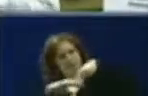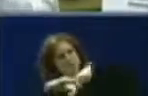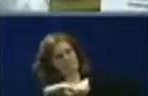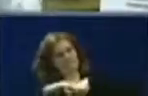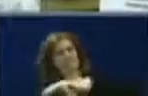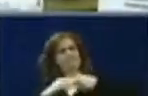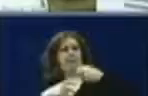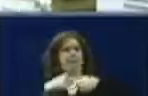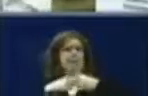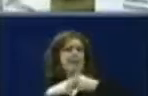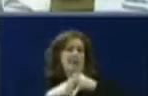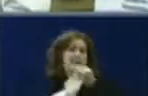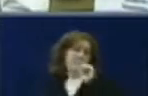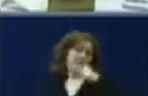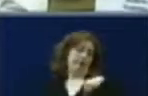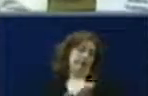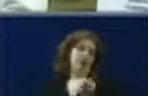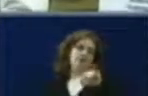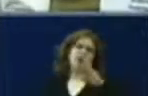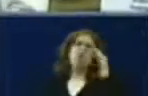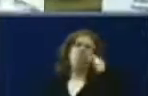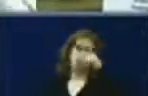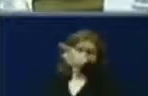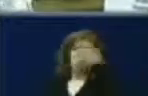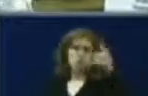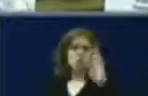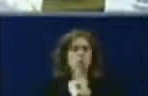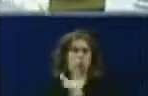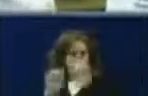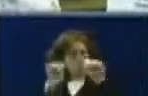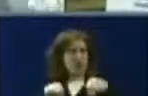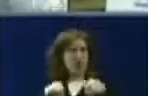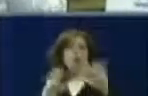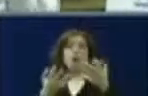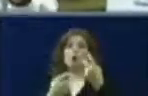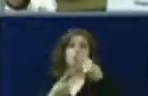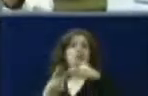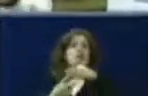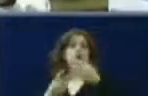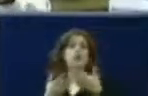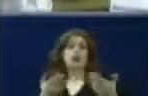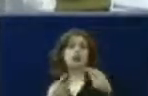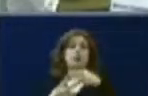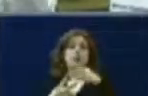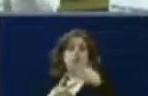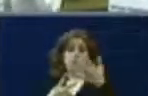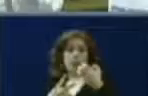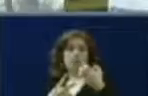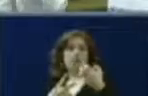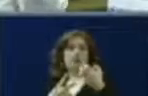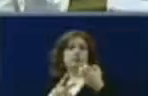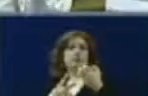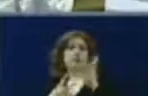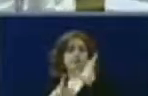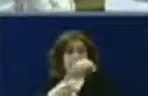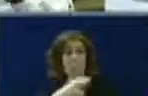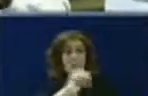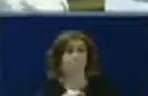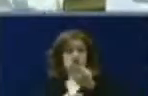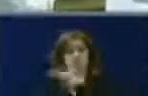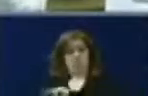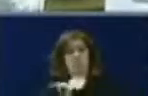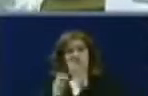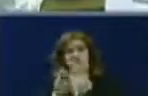job. That's what we know you all can do. We want two things. We want this put in your mission